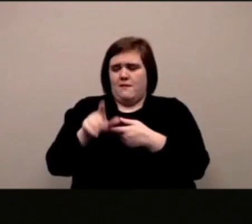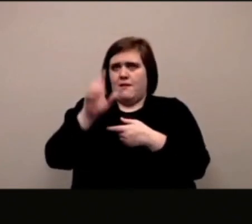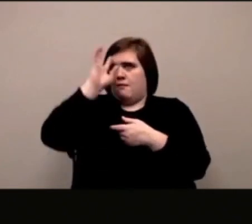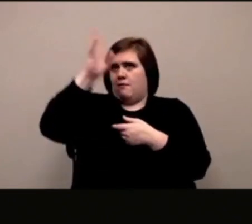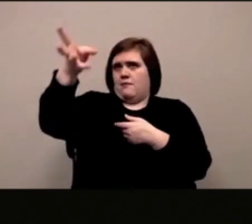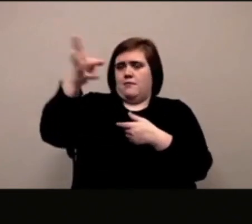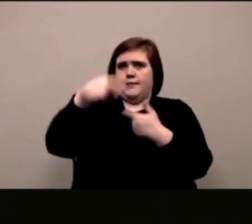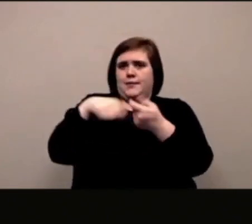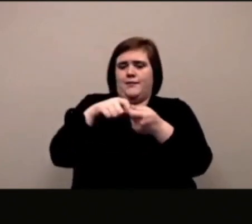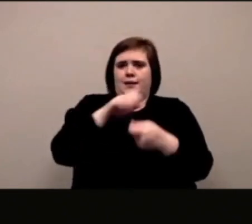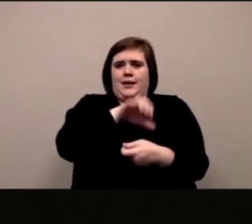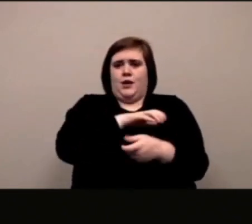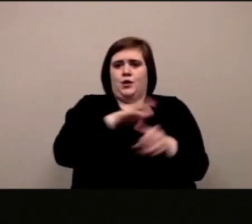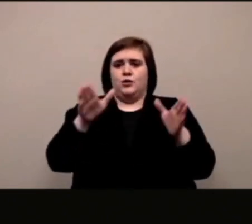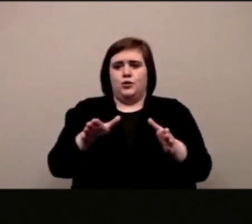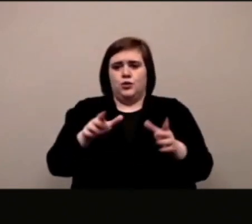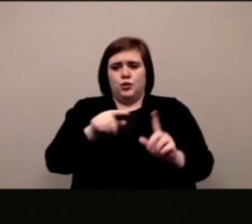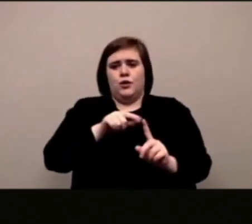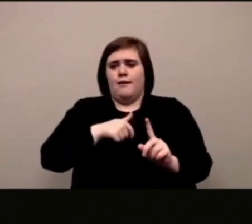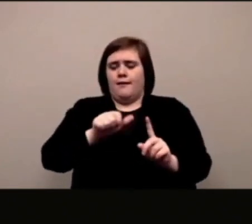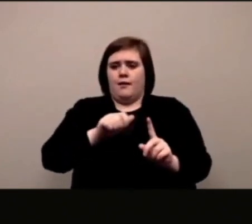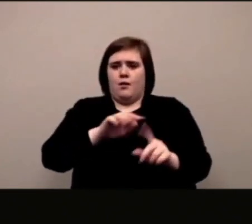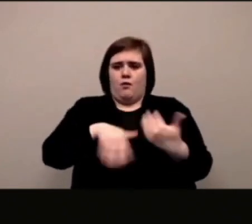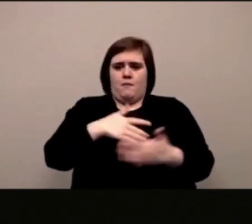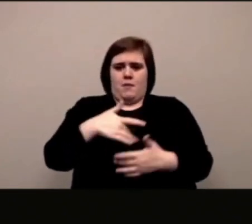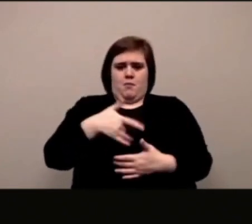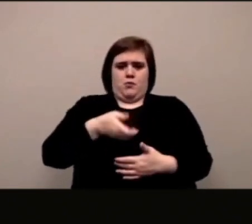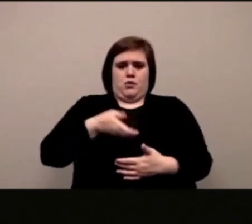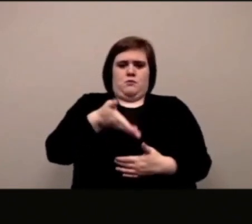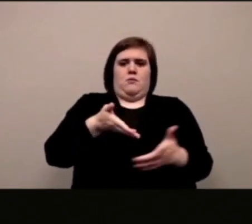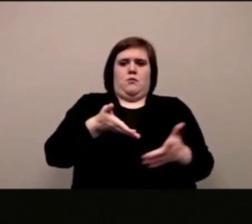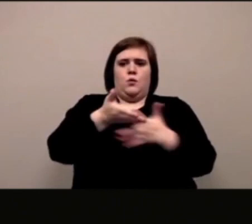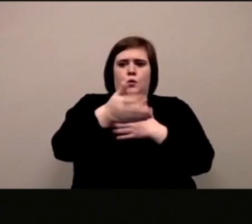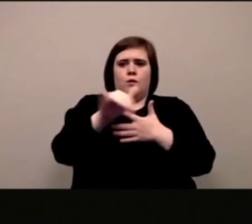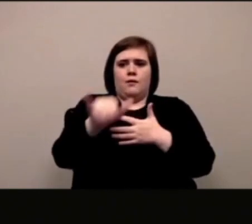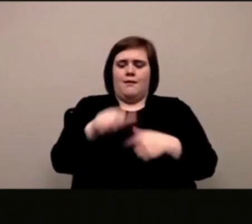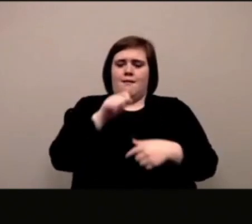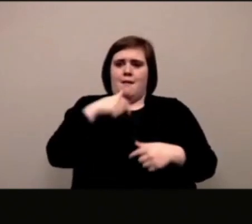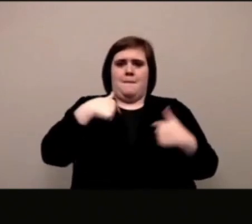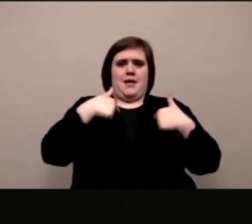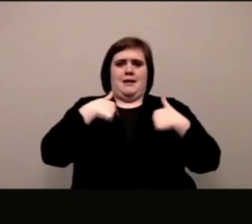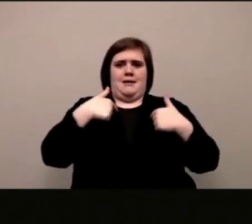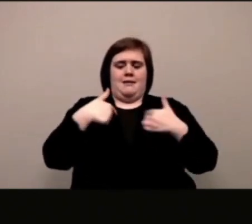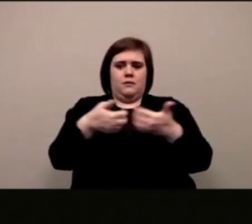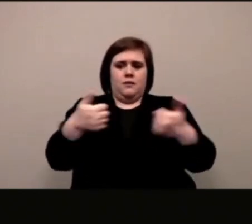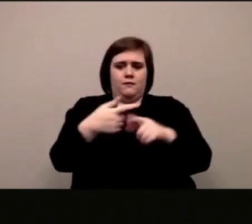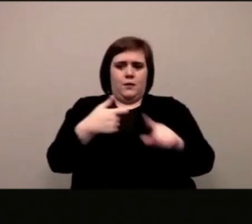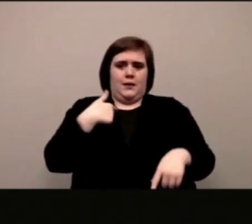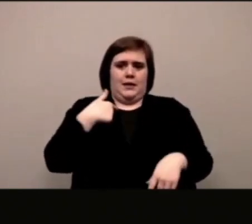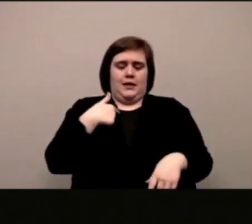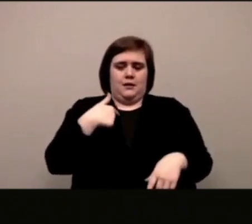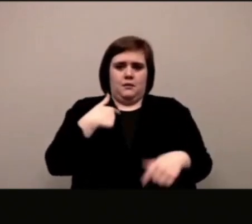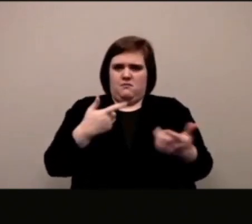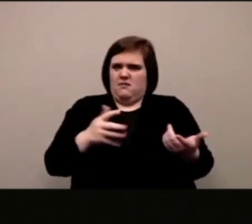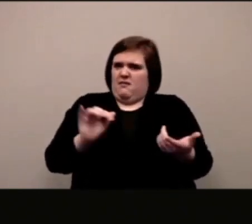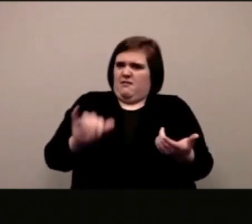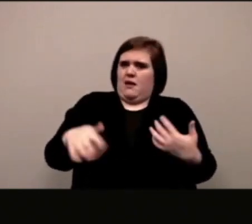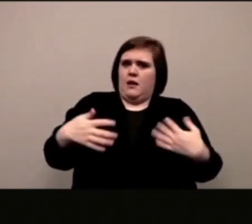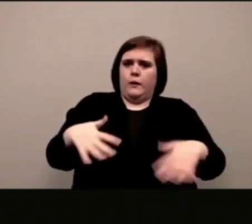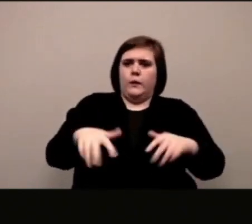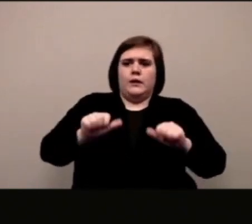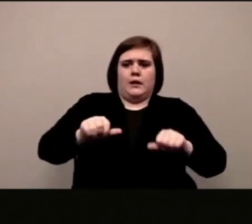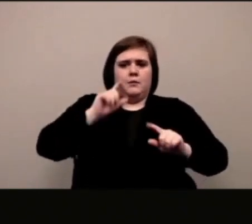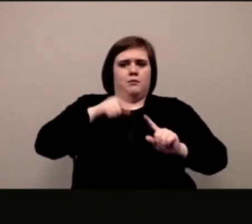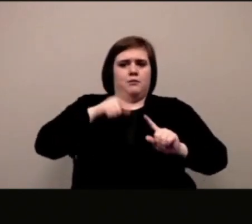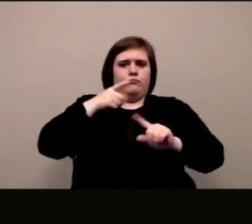with a character who I can channel my emotions through, who's not me, like who's removed from me, that can be really fun